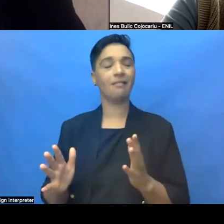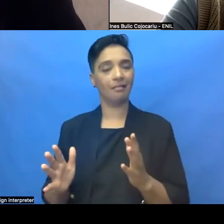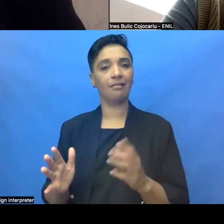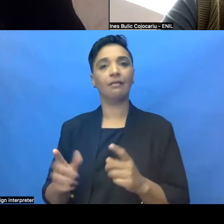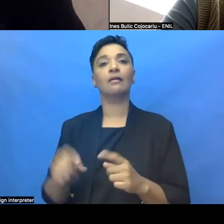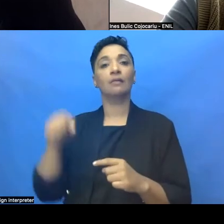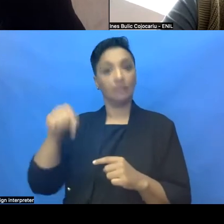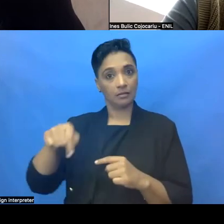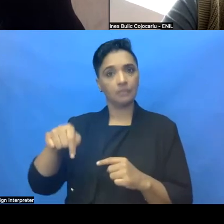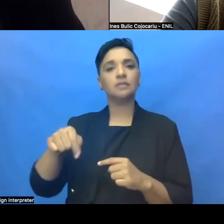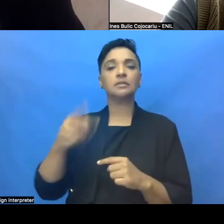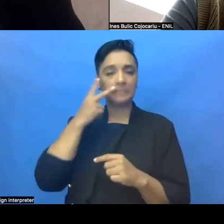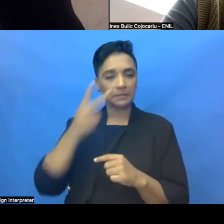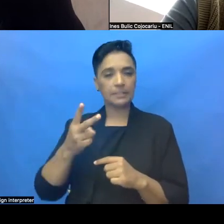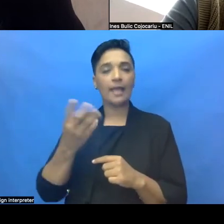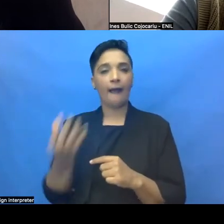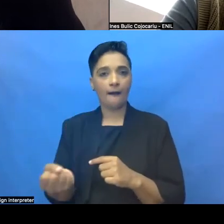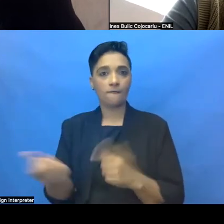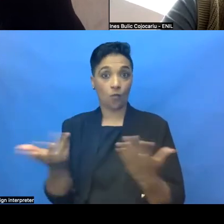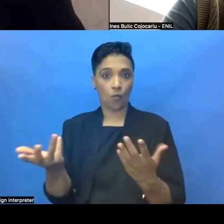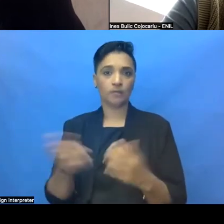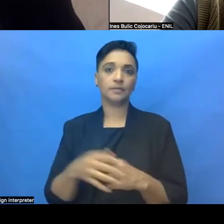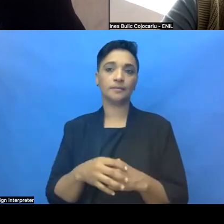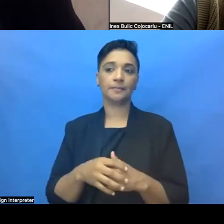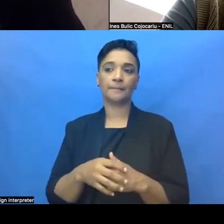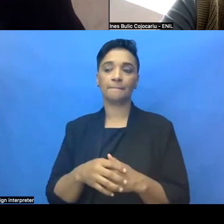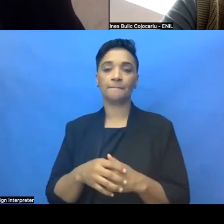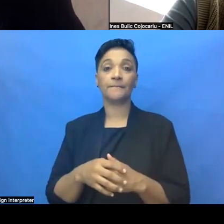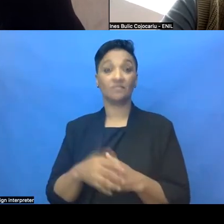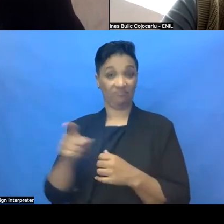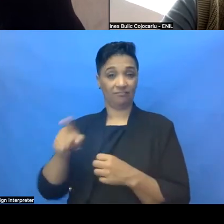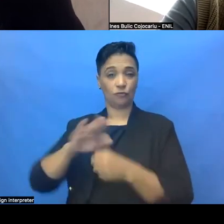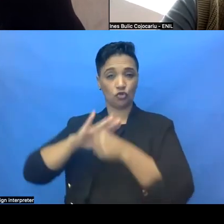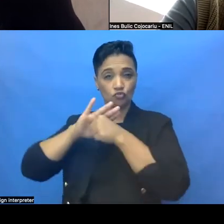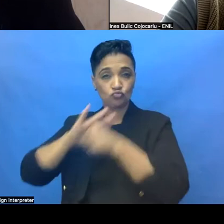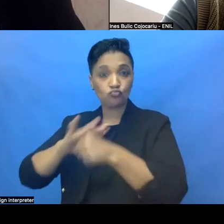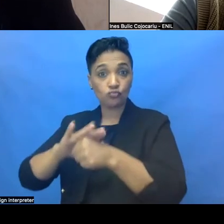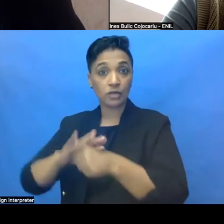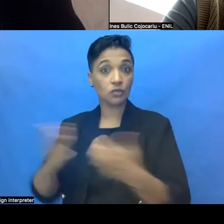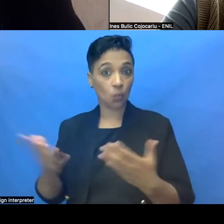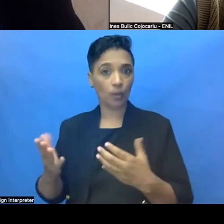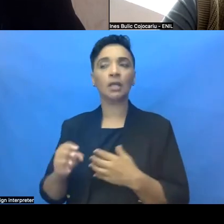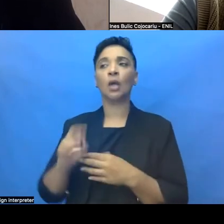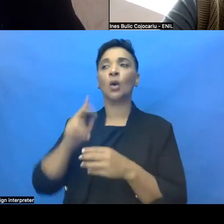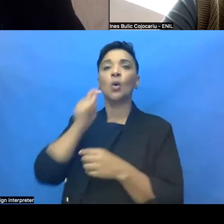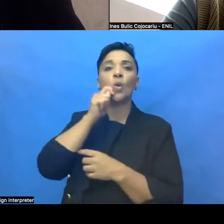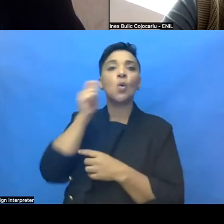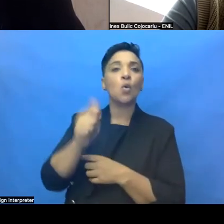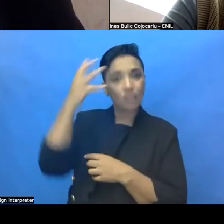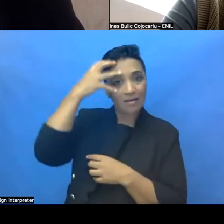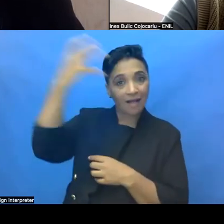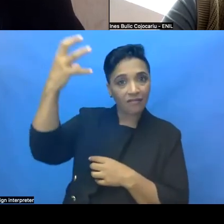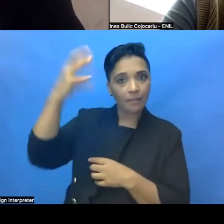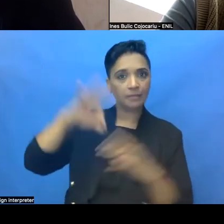there's also some potential of course putting pressure on the Ukrainian authorities to move in the